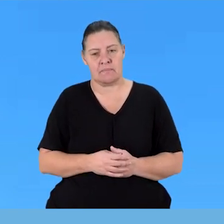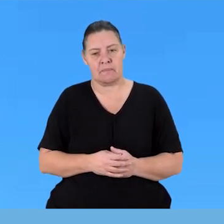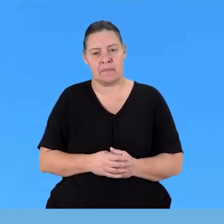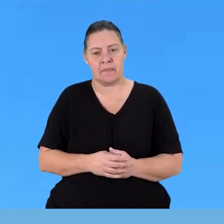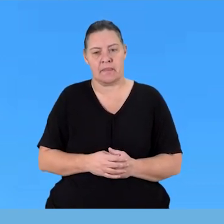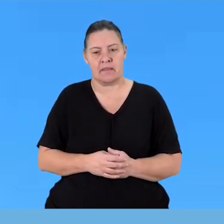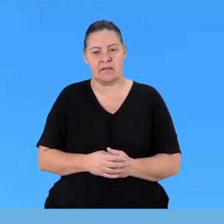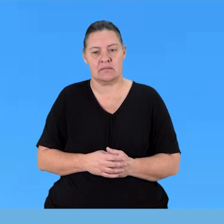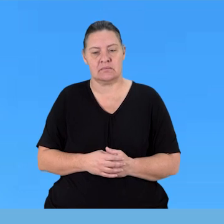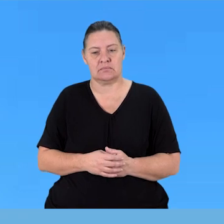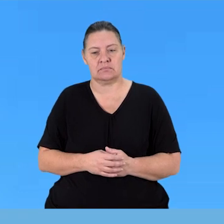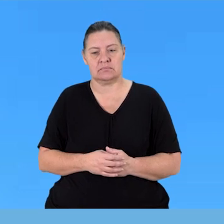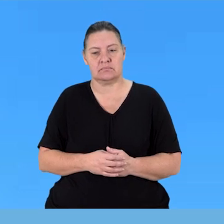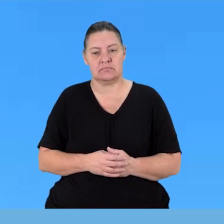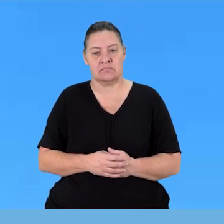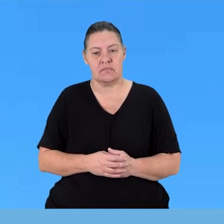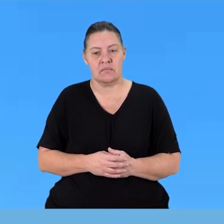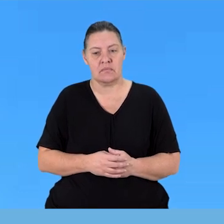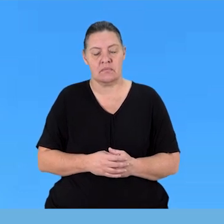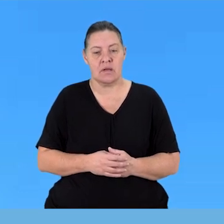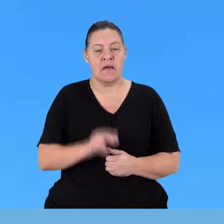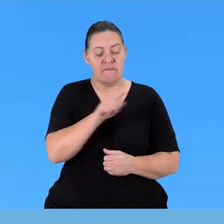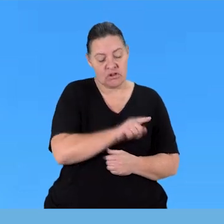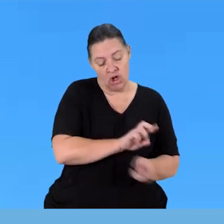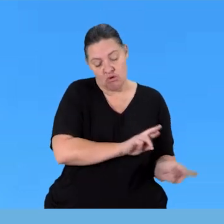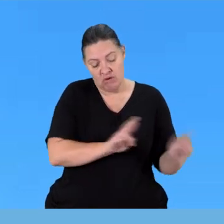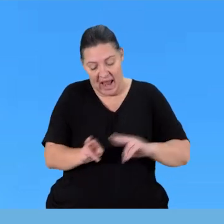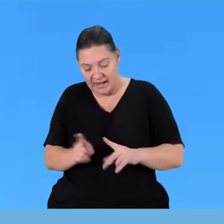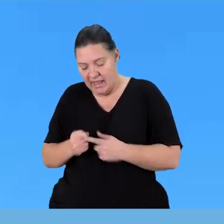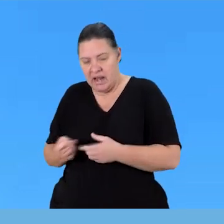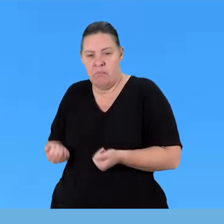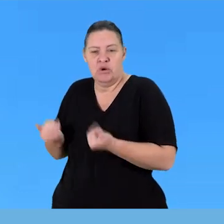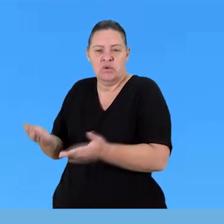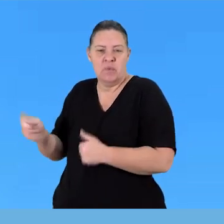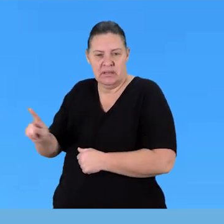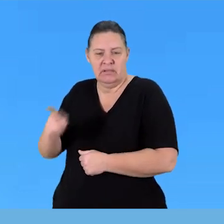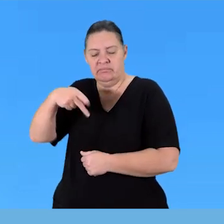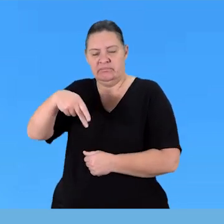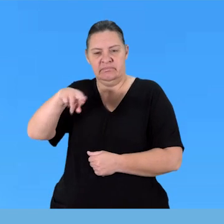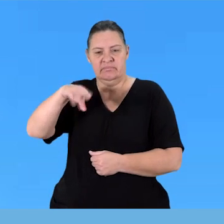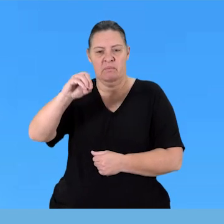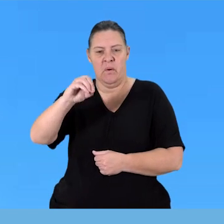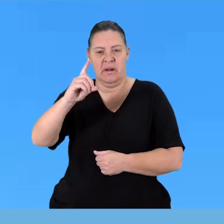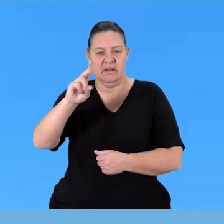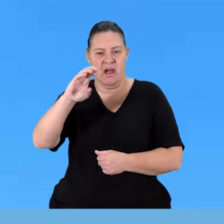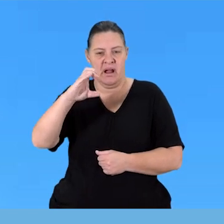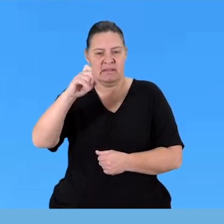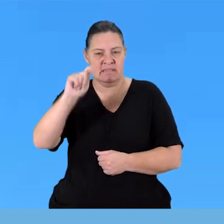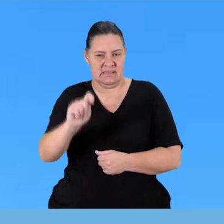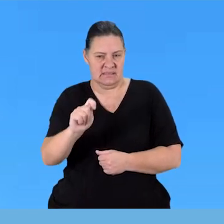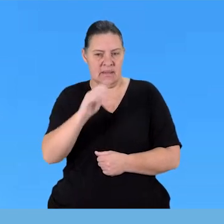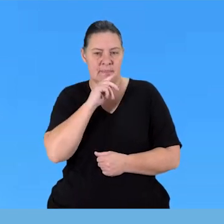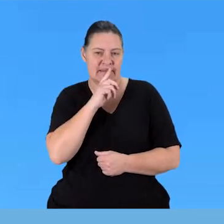called? Before they react and then they produce something. So what is produced is the product. So therefore,